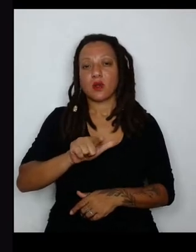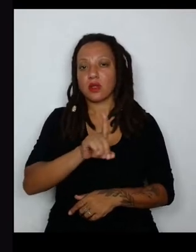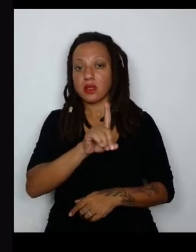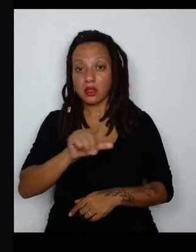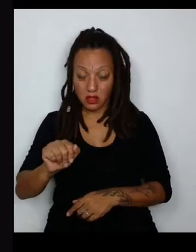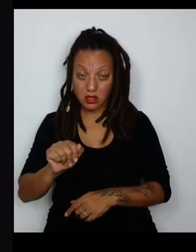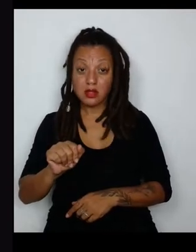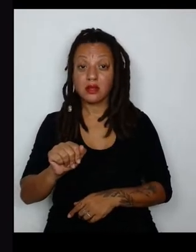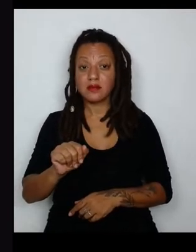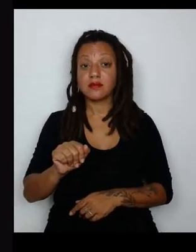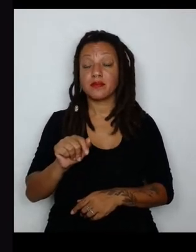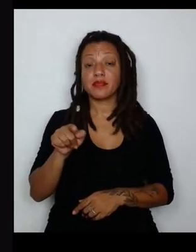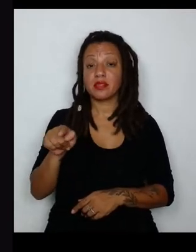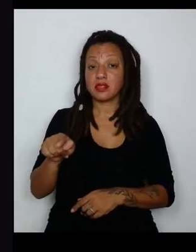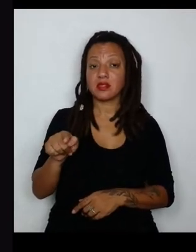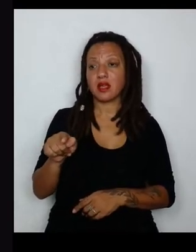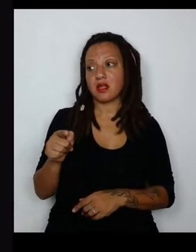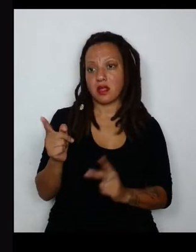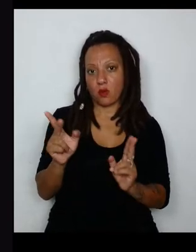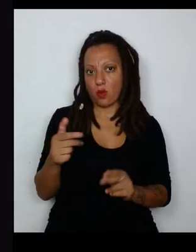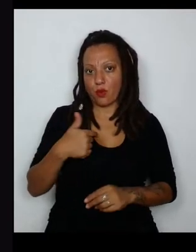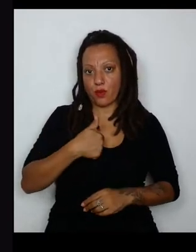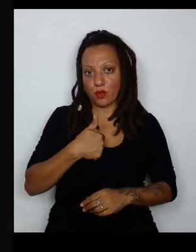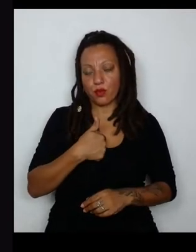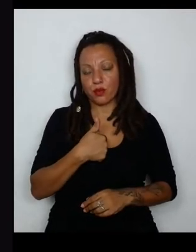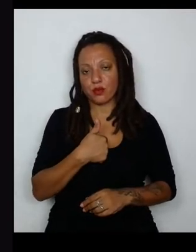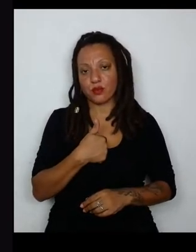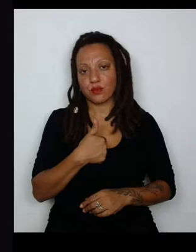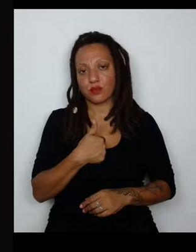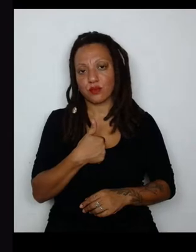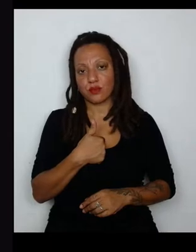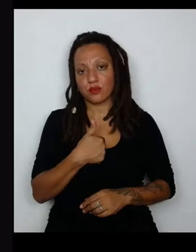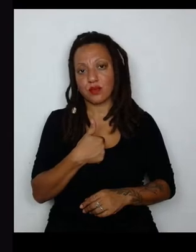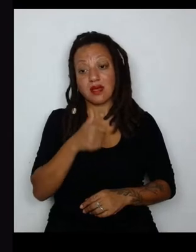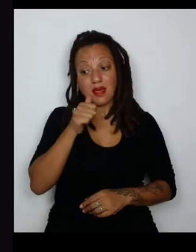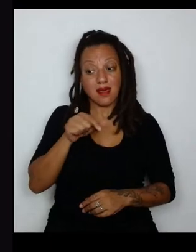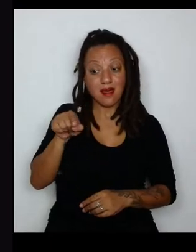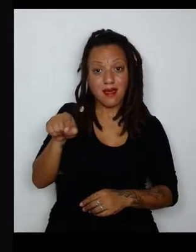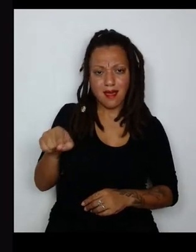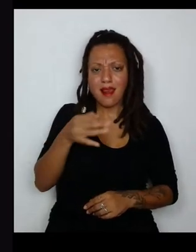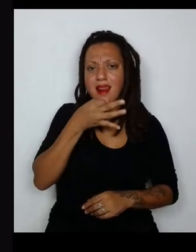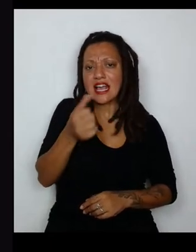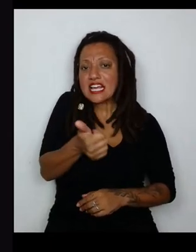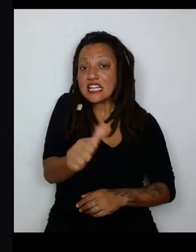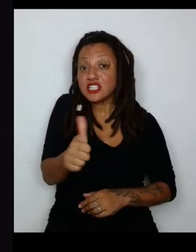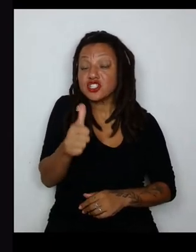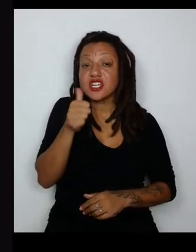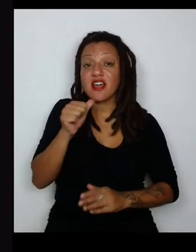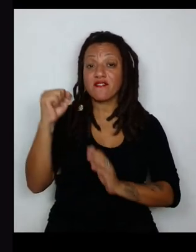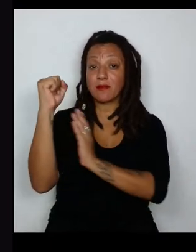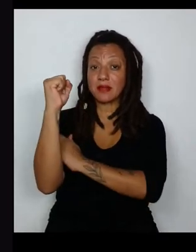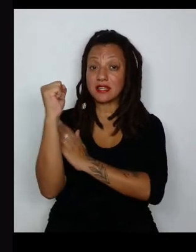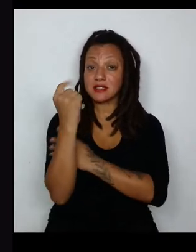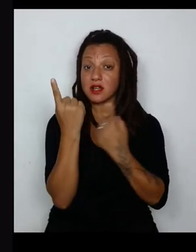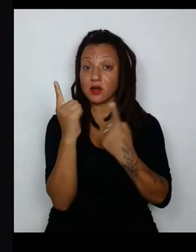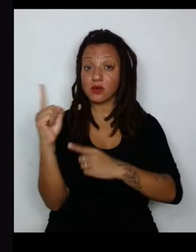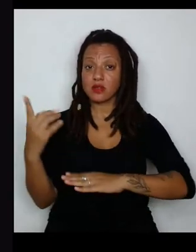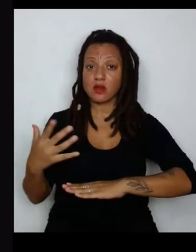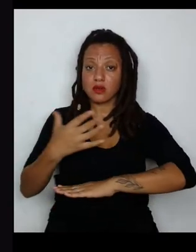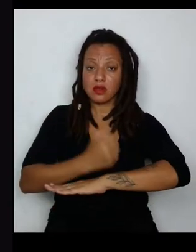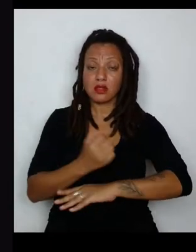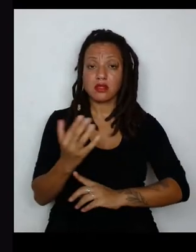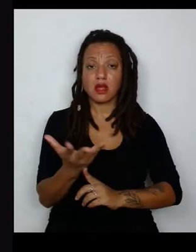a feminist and anti-colonial critique of gogan's art and self-representations and more